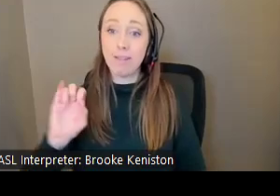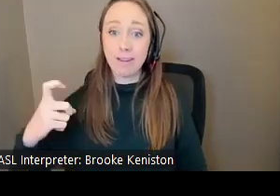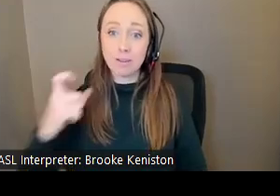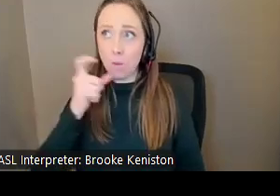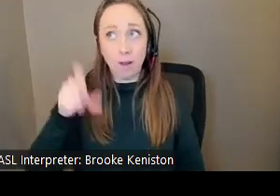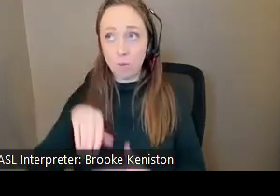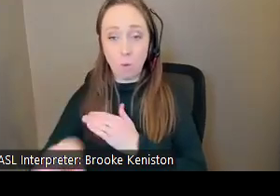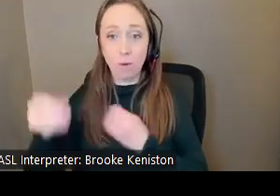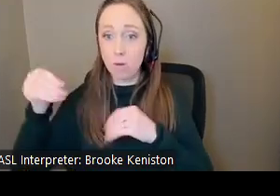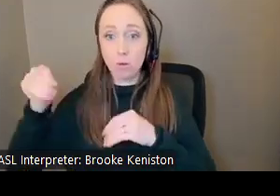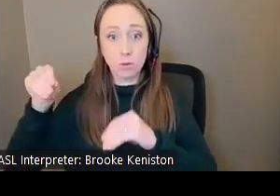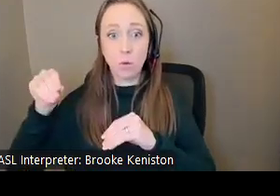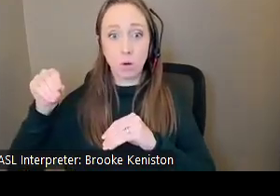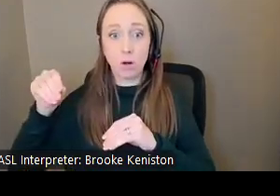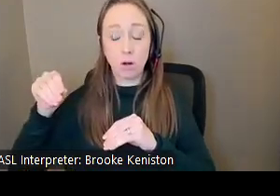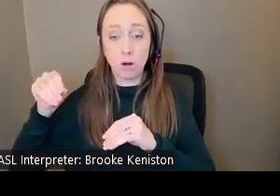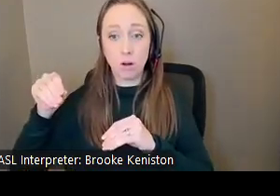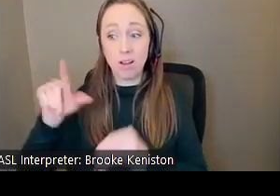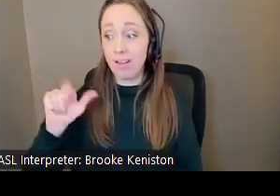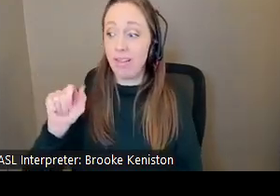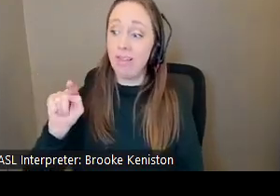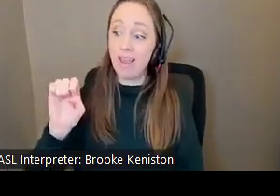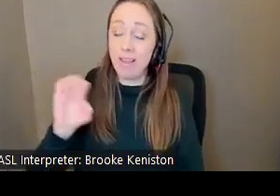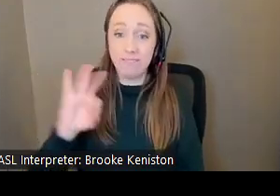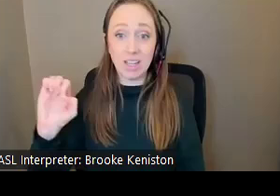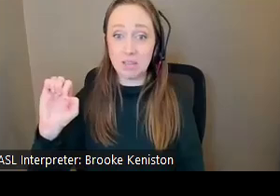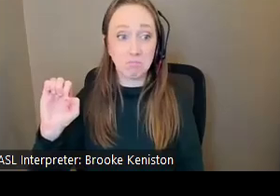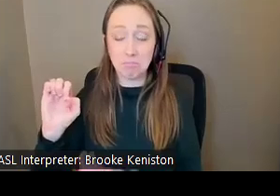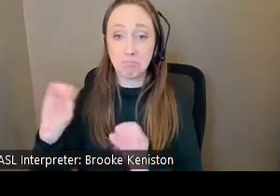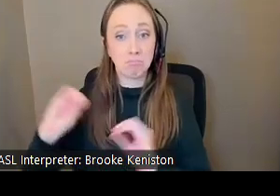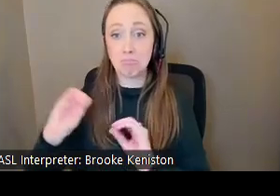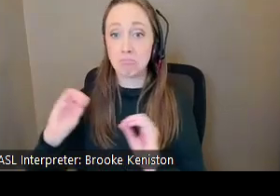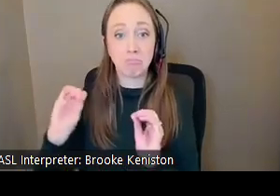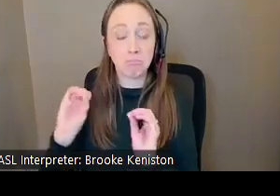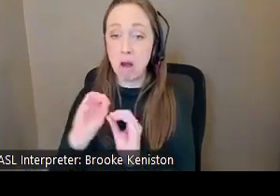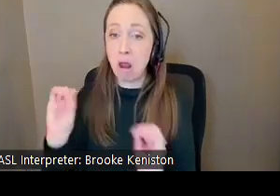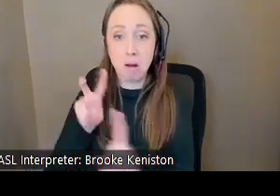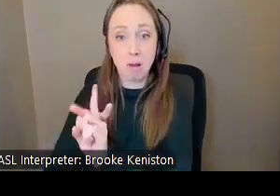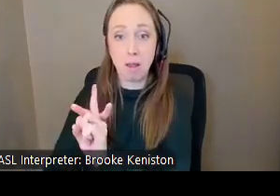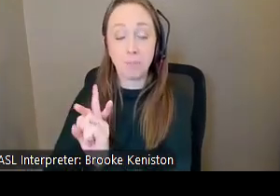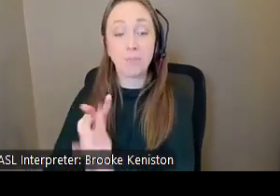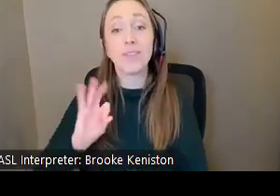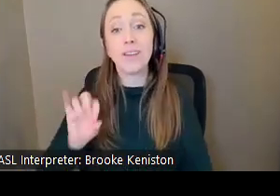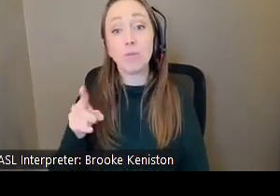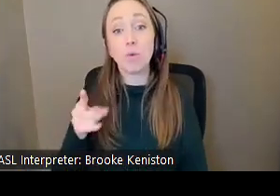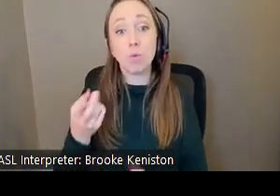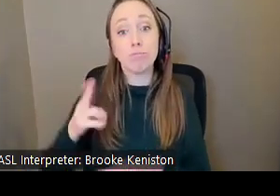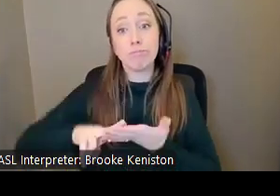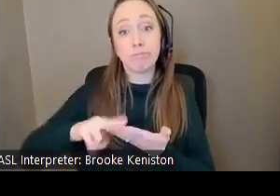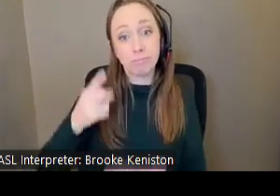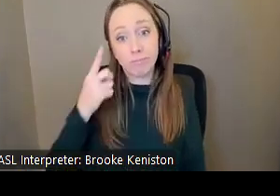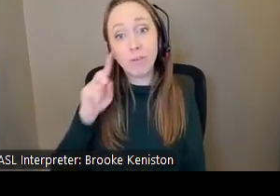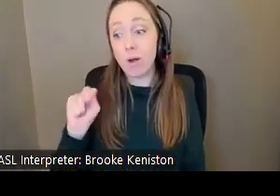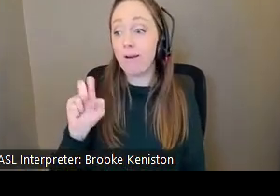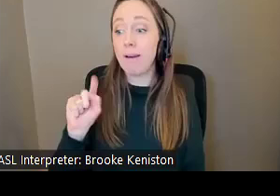rid of that, and unlimited access. If you subscribed, you had unlimited access to any number of DVDs that you want